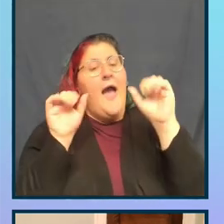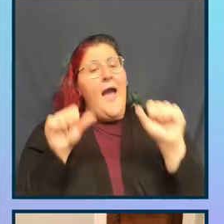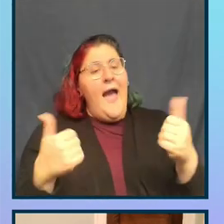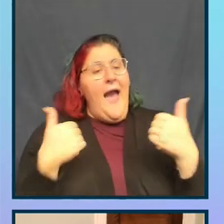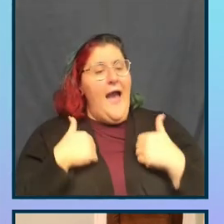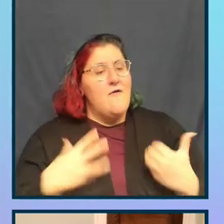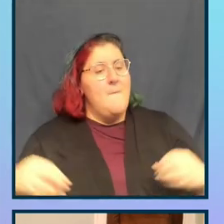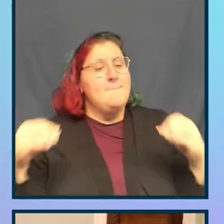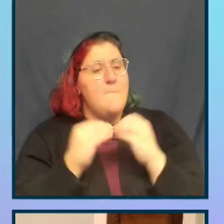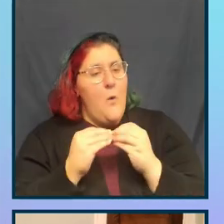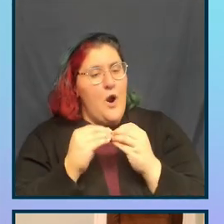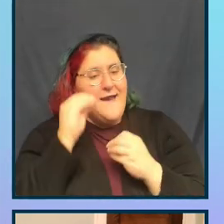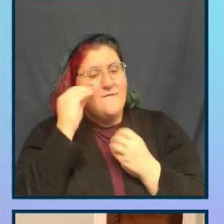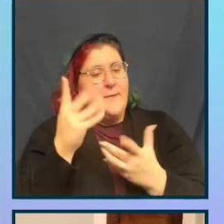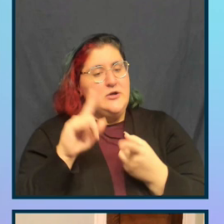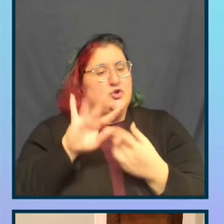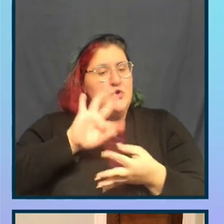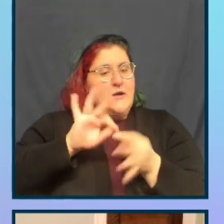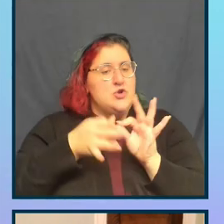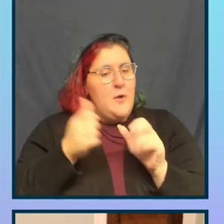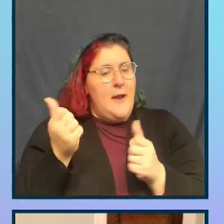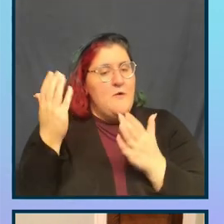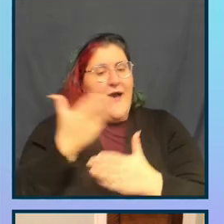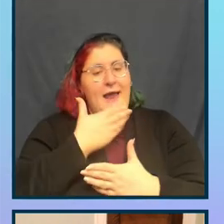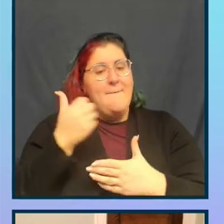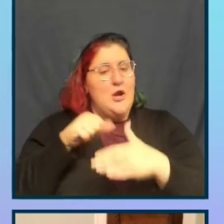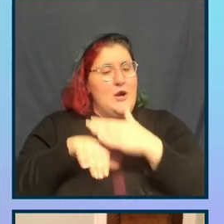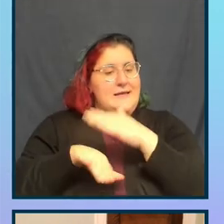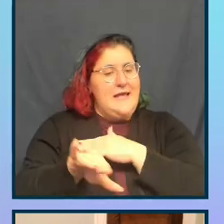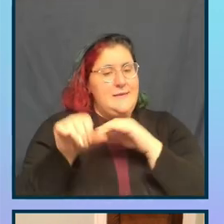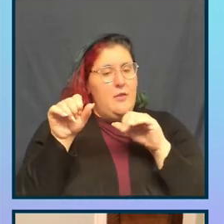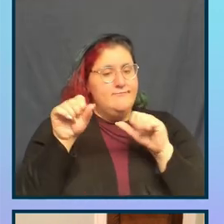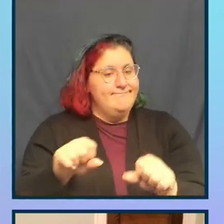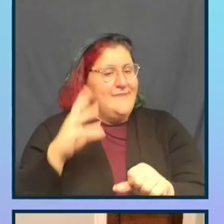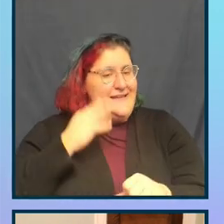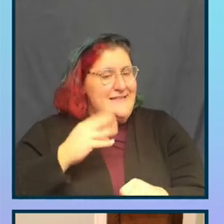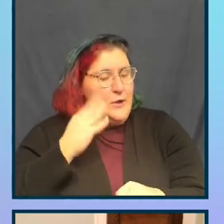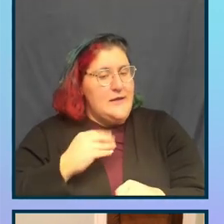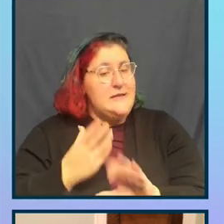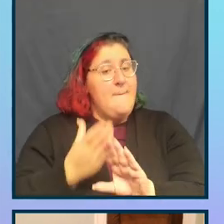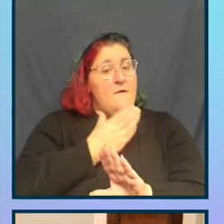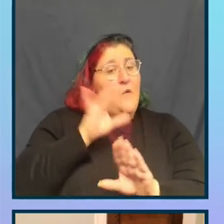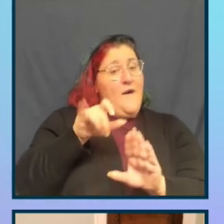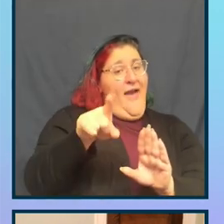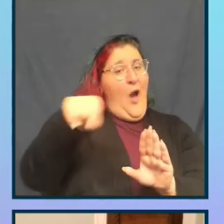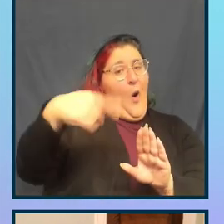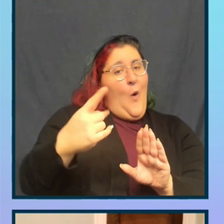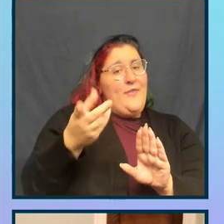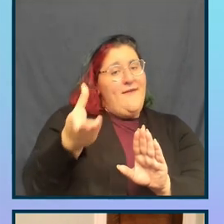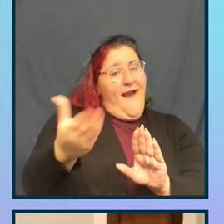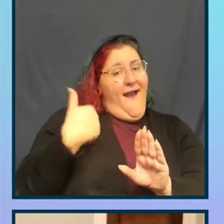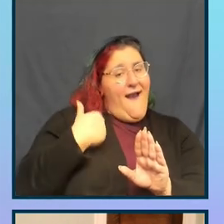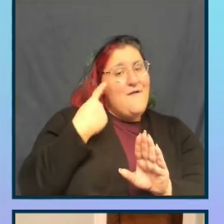accessible experience. Before, without ARIA, your content only had meaning for sighted users because of CSS. And now with ARIA,